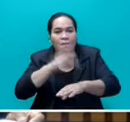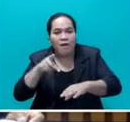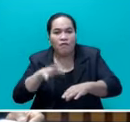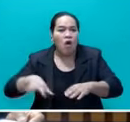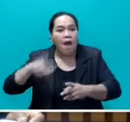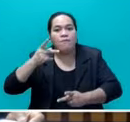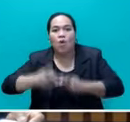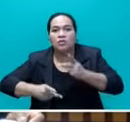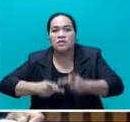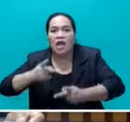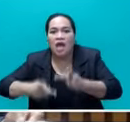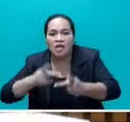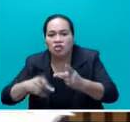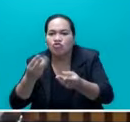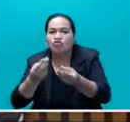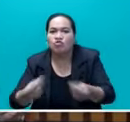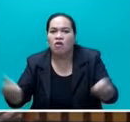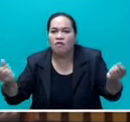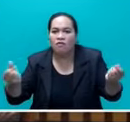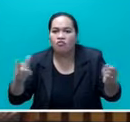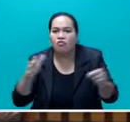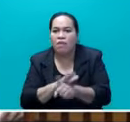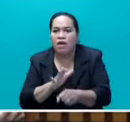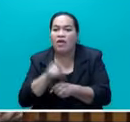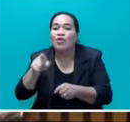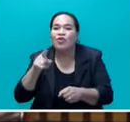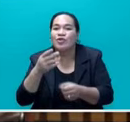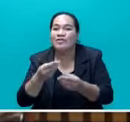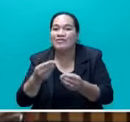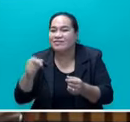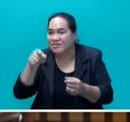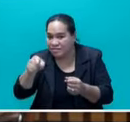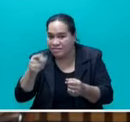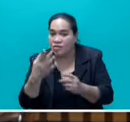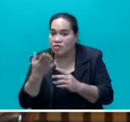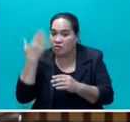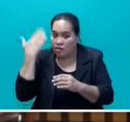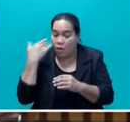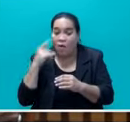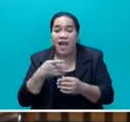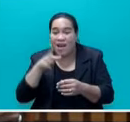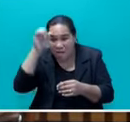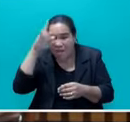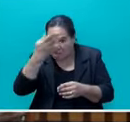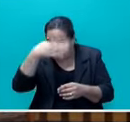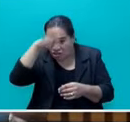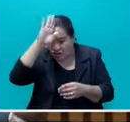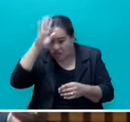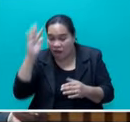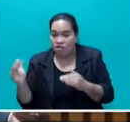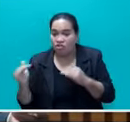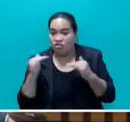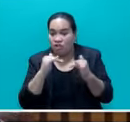of this to resolve or make good what you did, which the Chief Justice said was totally wrong and